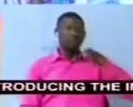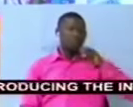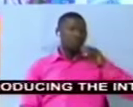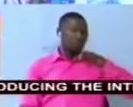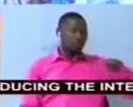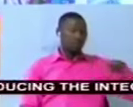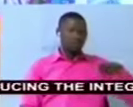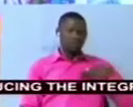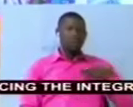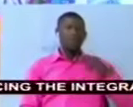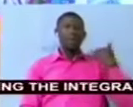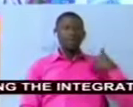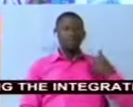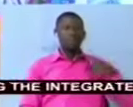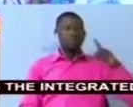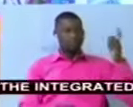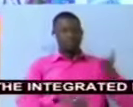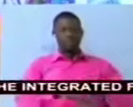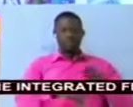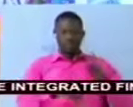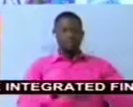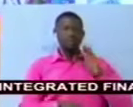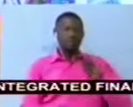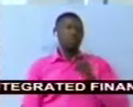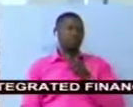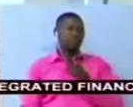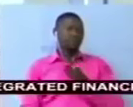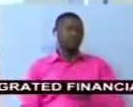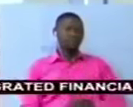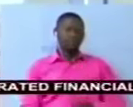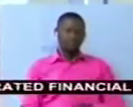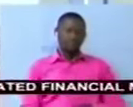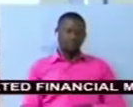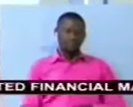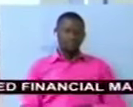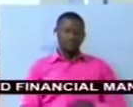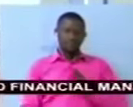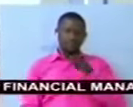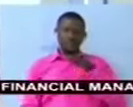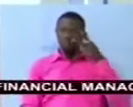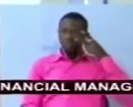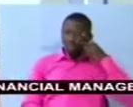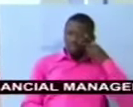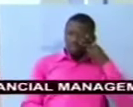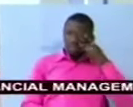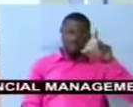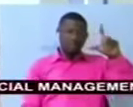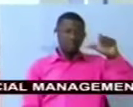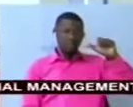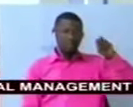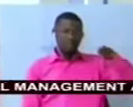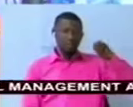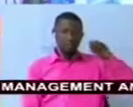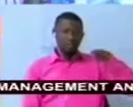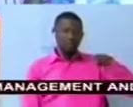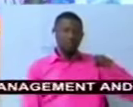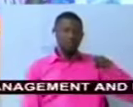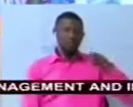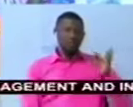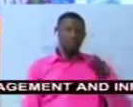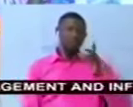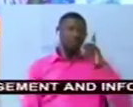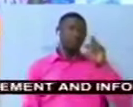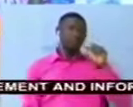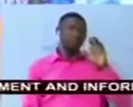Yes. Did you see Lamin Dabo beat anybody? Lamin Dabo, gis nga mu door ken? No, gisuma